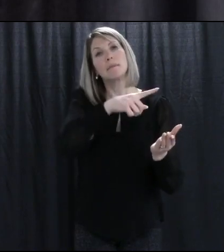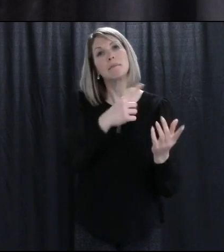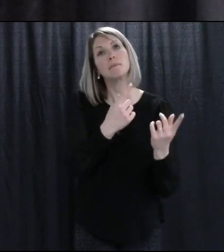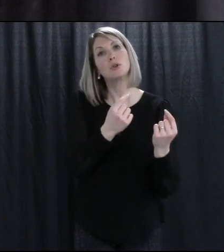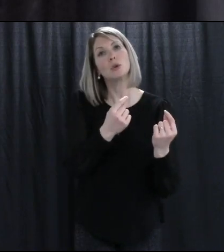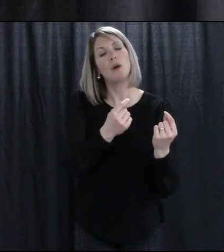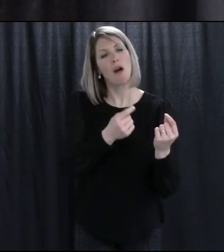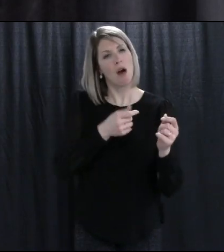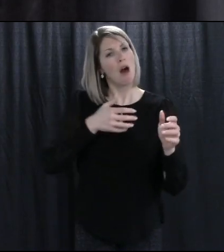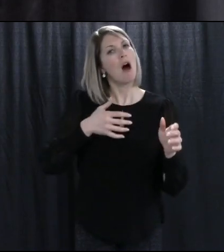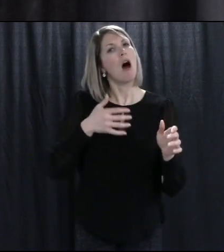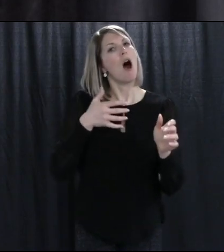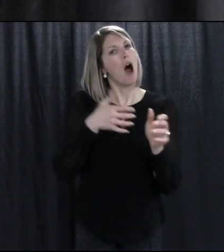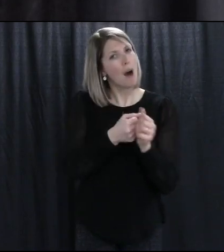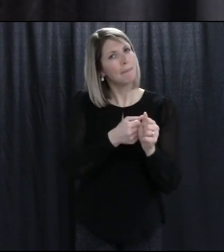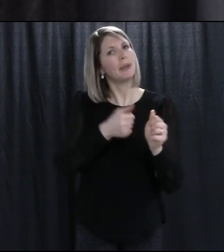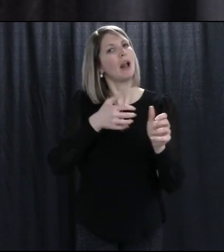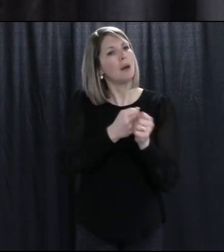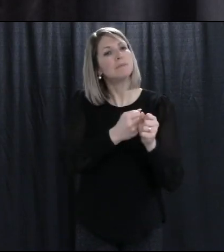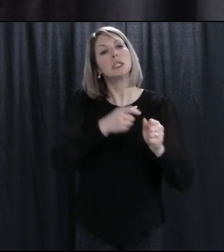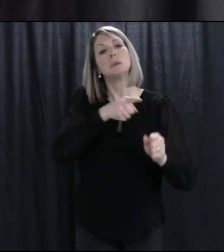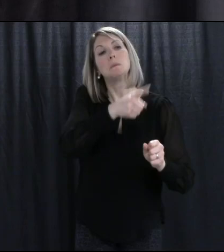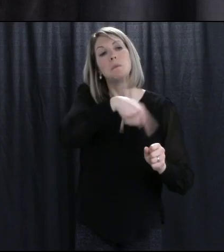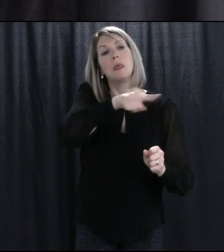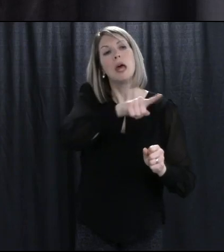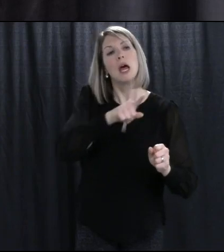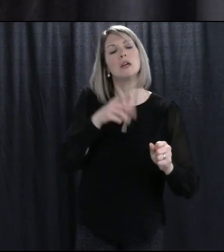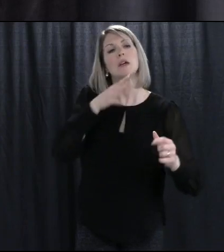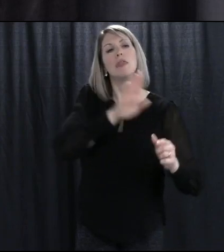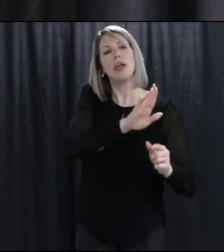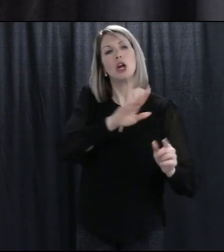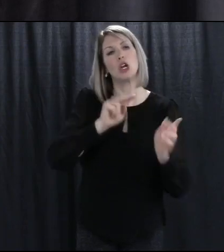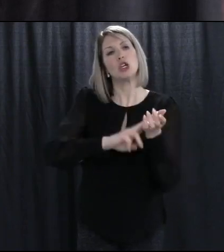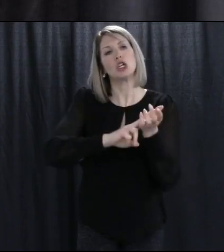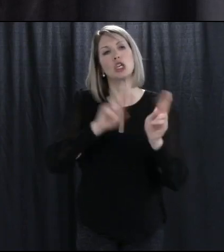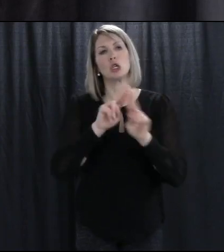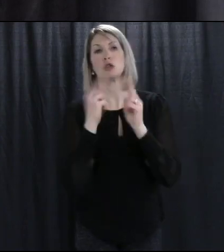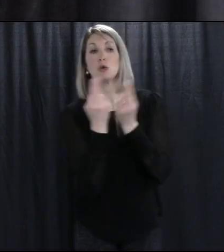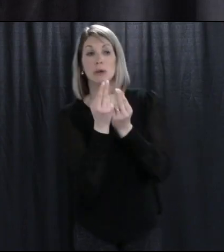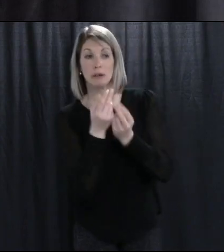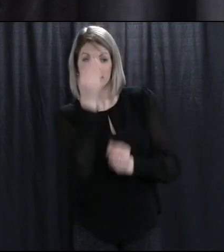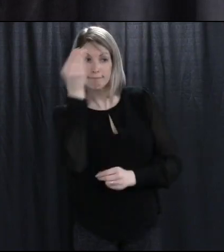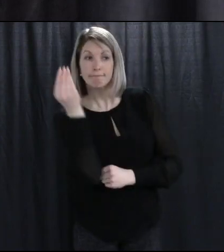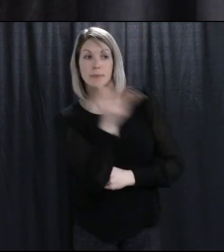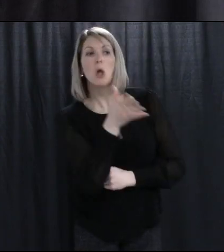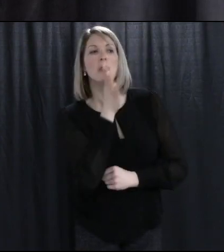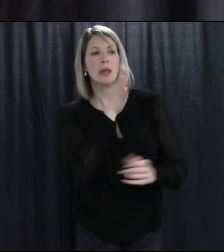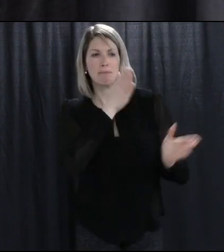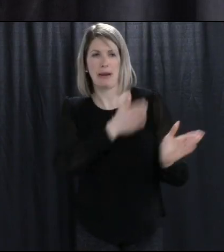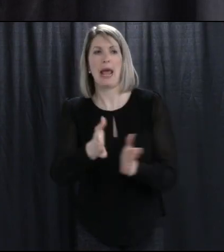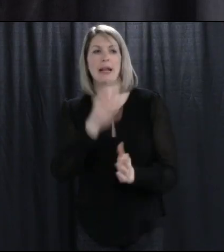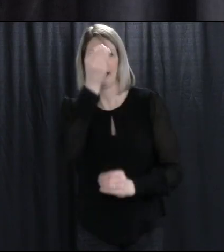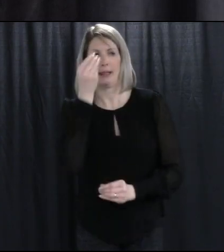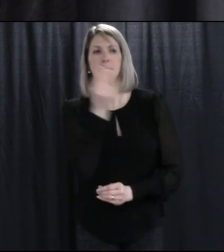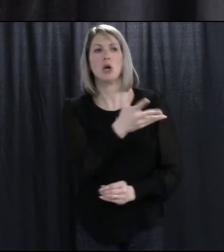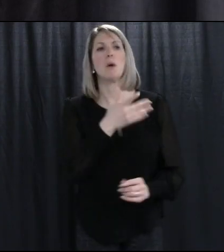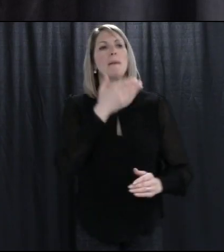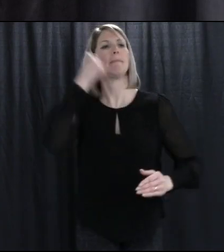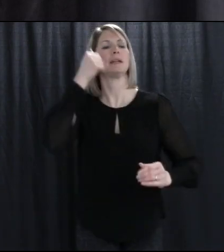regular updates and regular interface with the unions that sent that joint request in and had the joint meeting